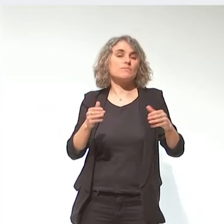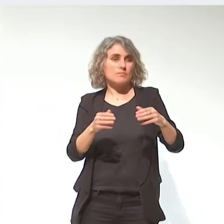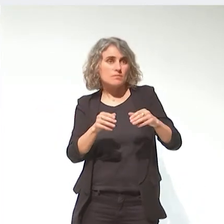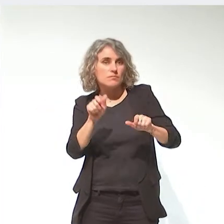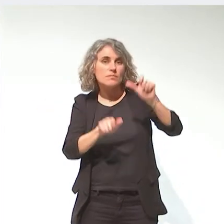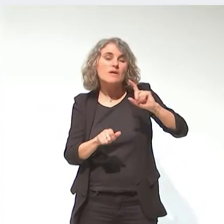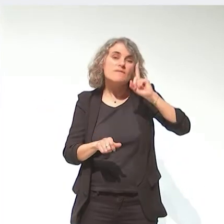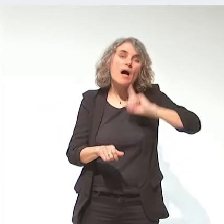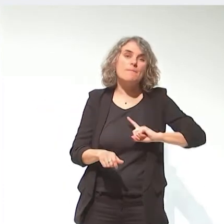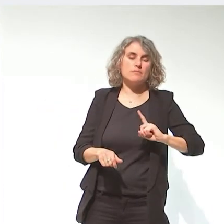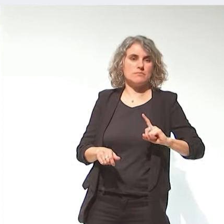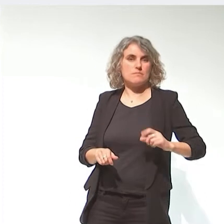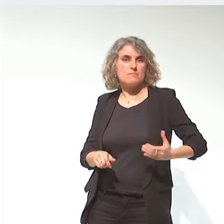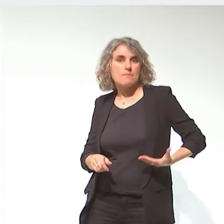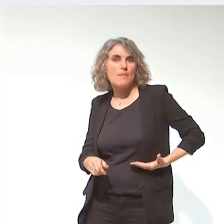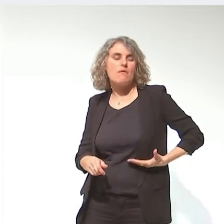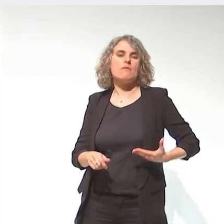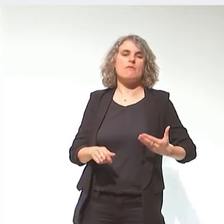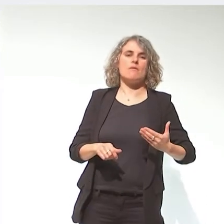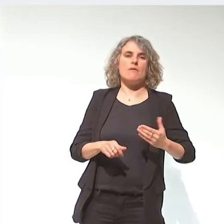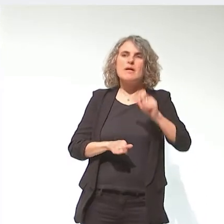we're going to try and